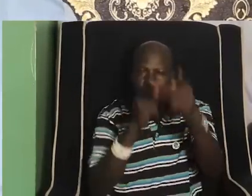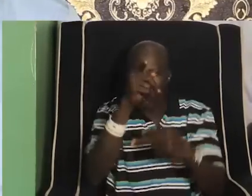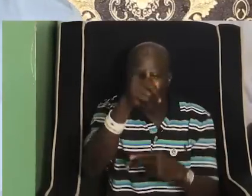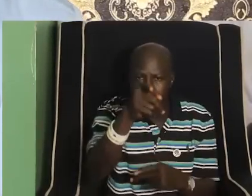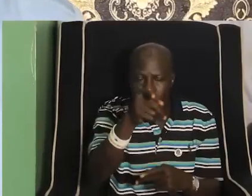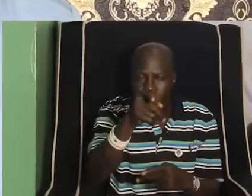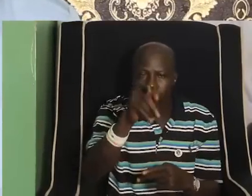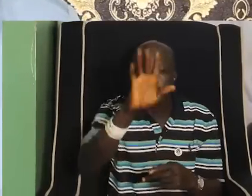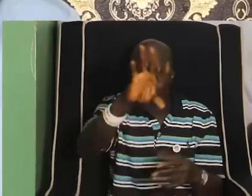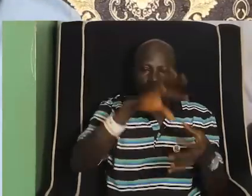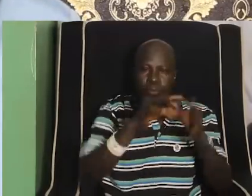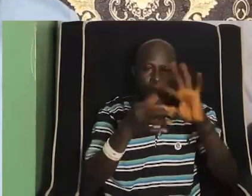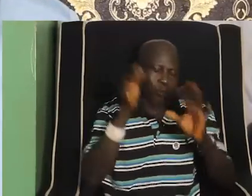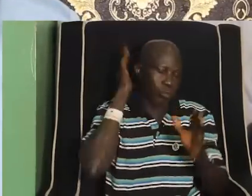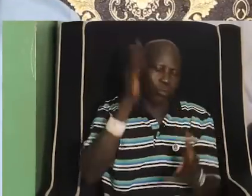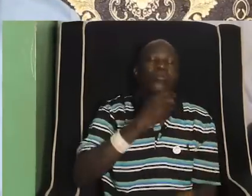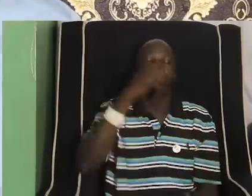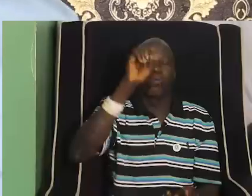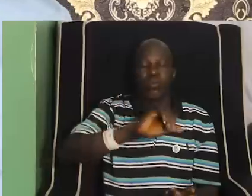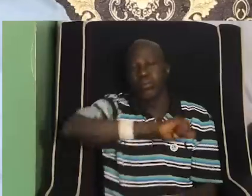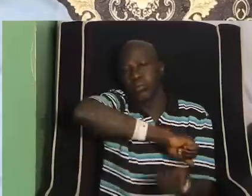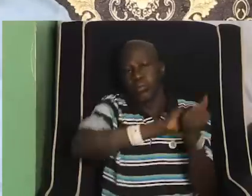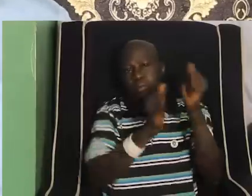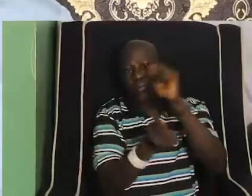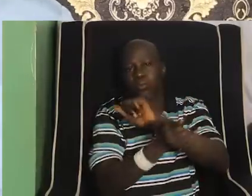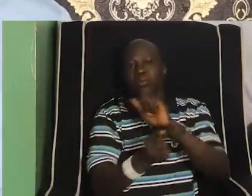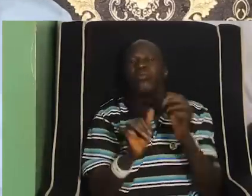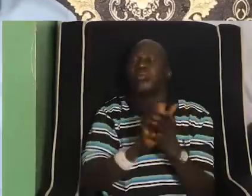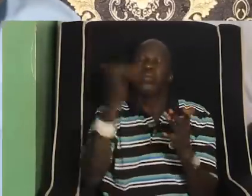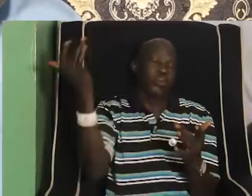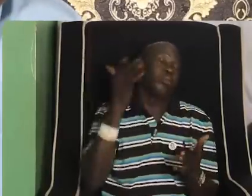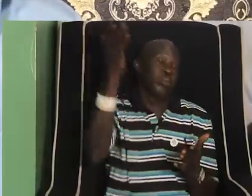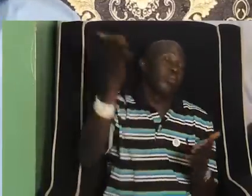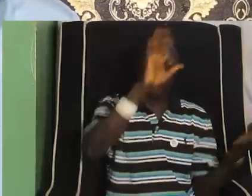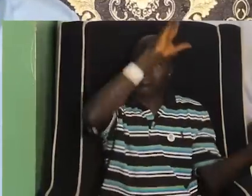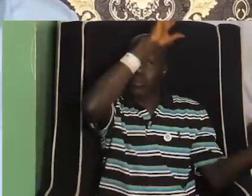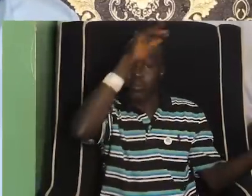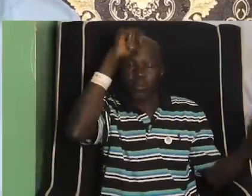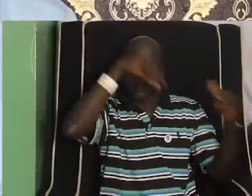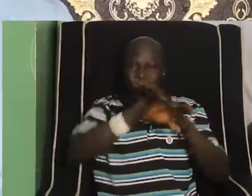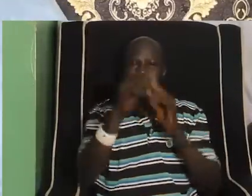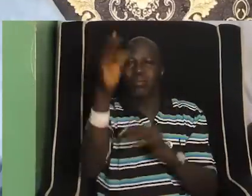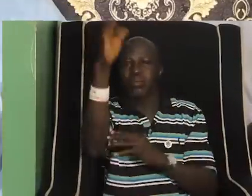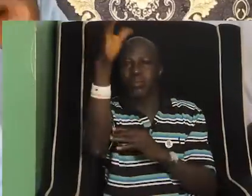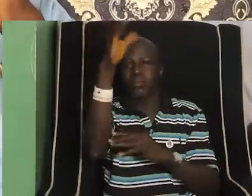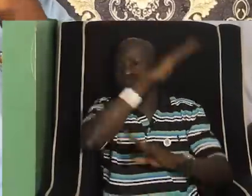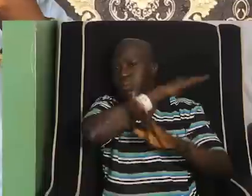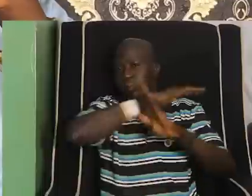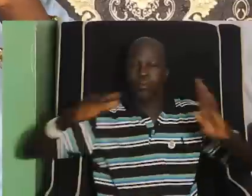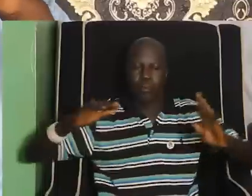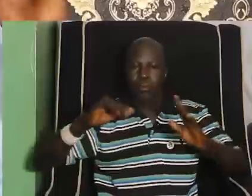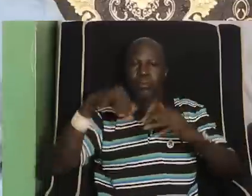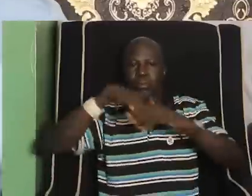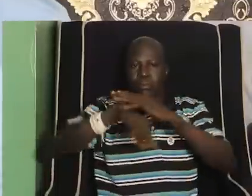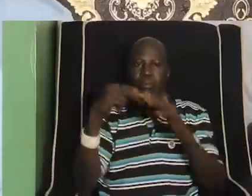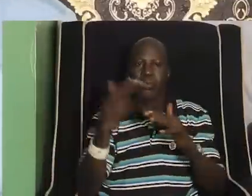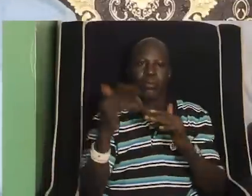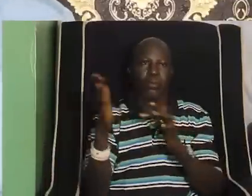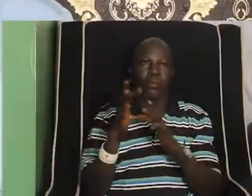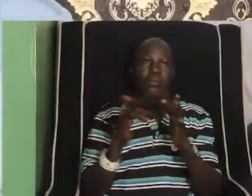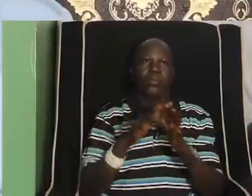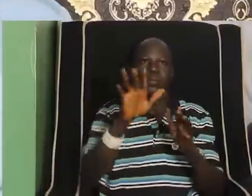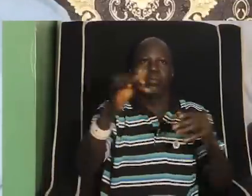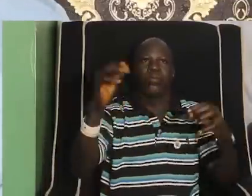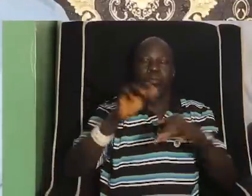to intervene tan re gbodo yi ka your story must change ireti be there is hope fe gita ge lori for that tree that has been cut for Jesus in the name of Jesus